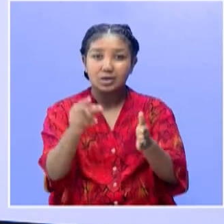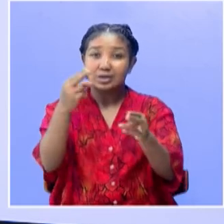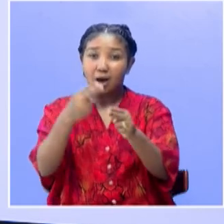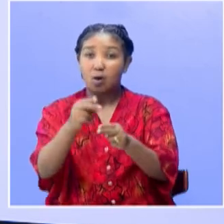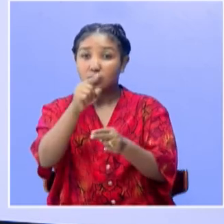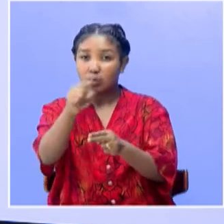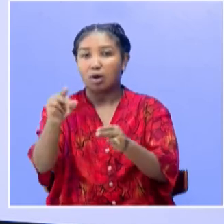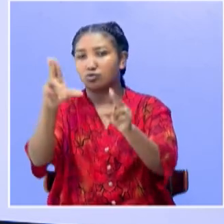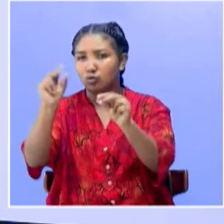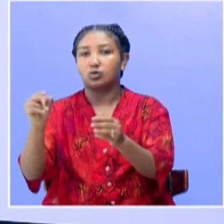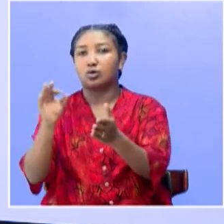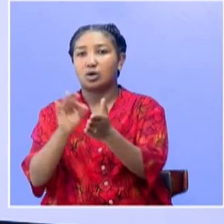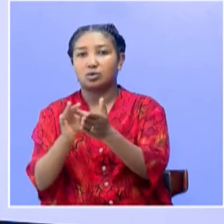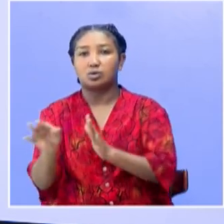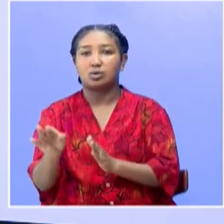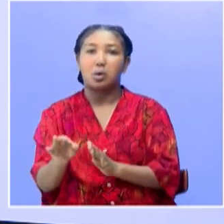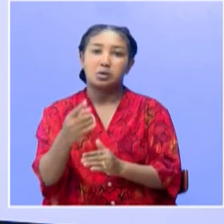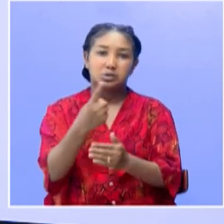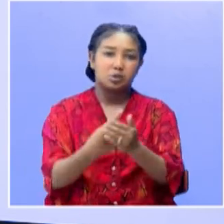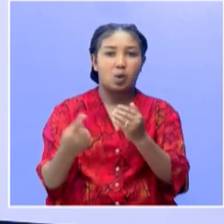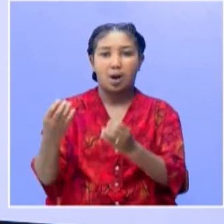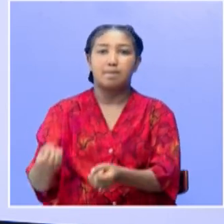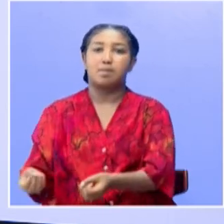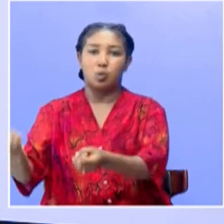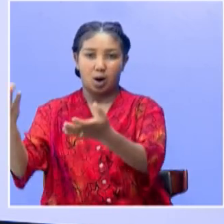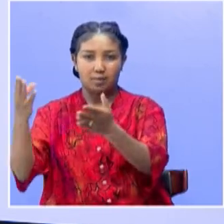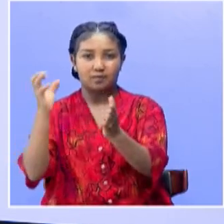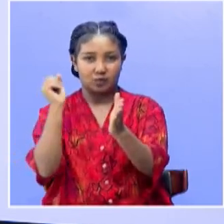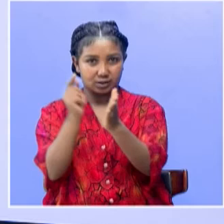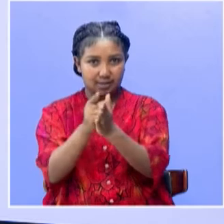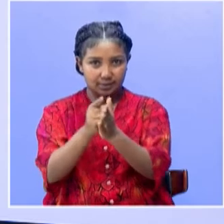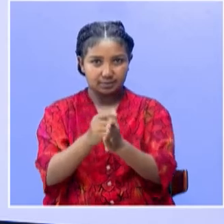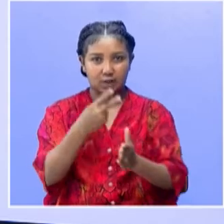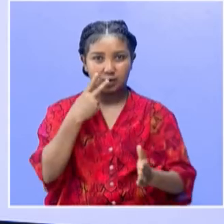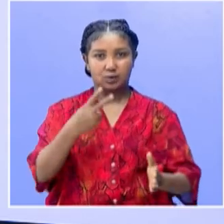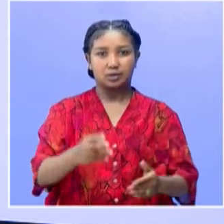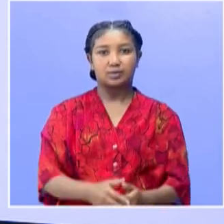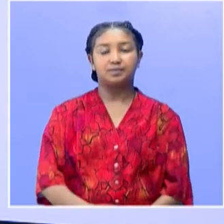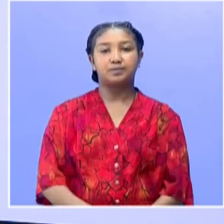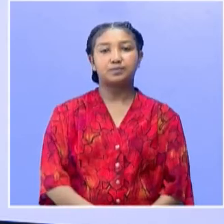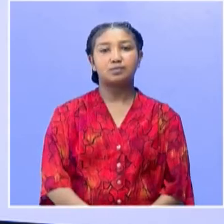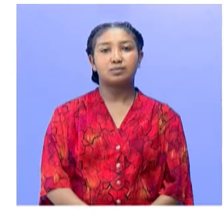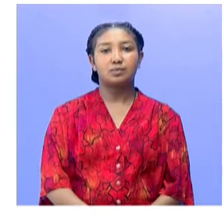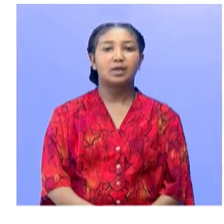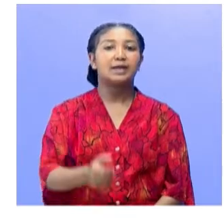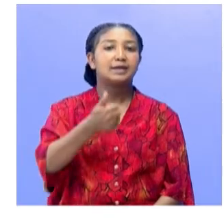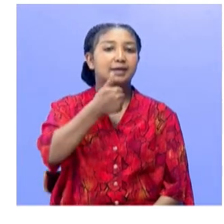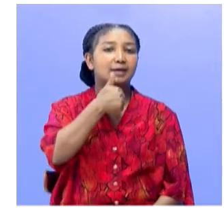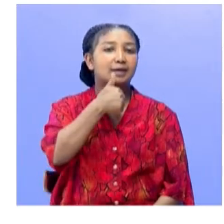nouns that become what? Singular and plural. For example, look. For example,